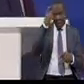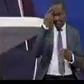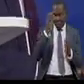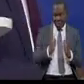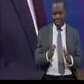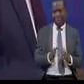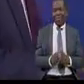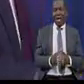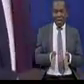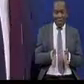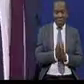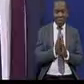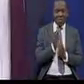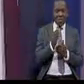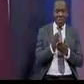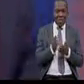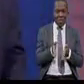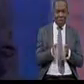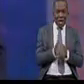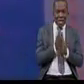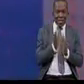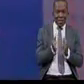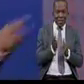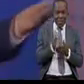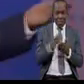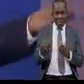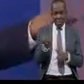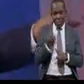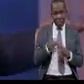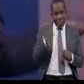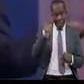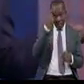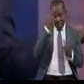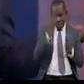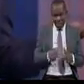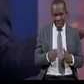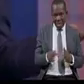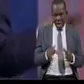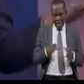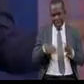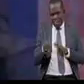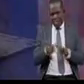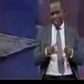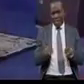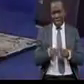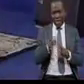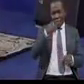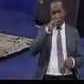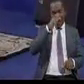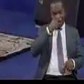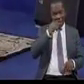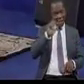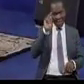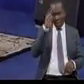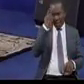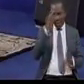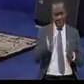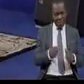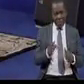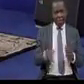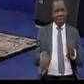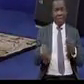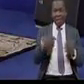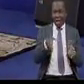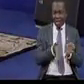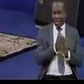doing like that, like a little child, like an infant, they'll not count you serious. The governor will say to, you know, the person,